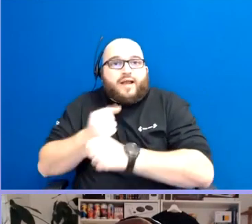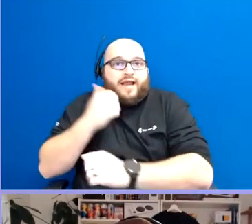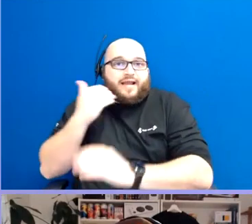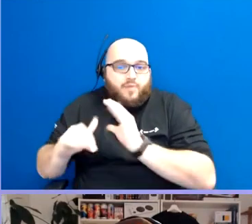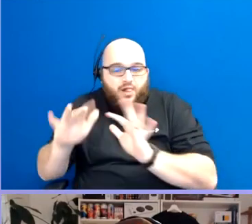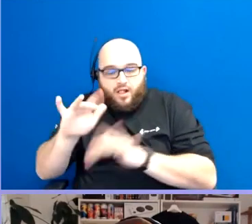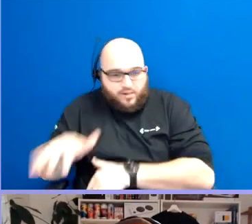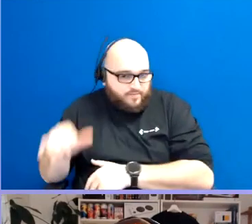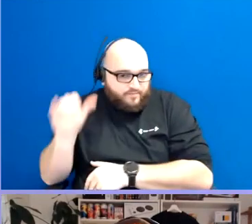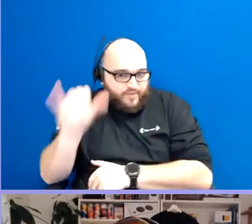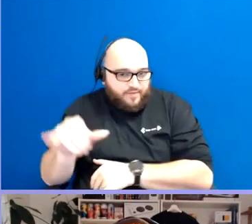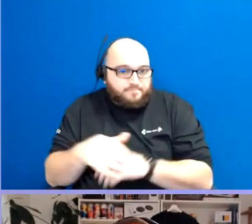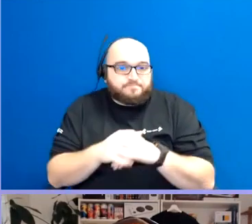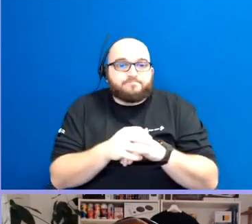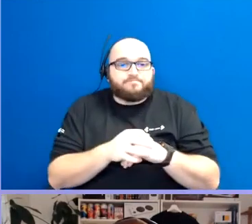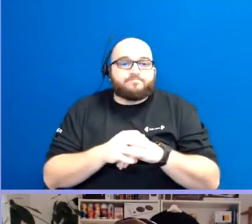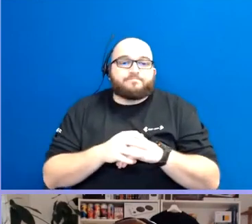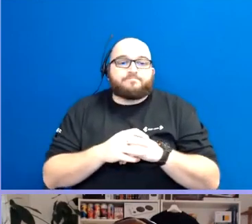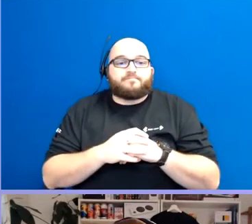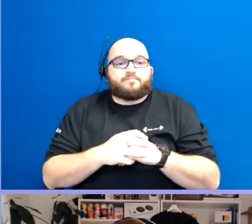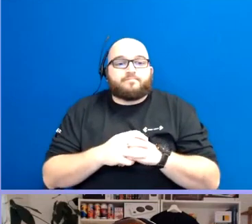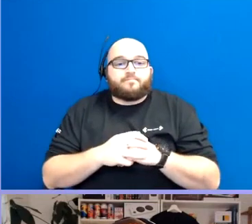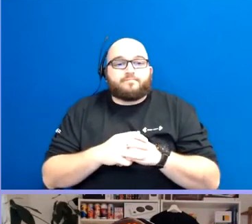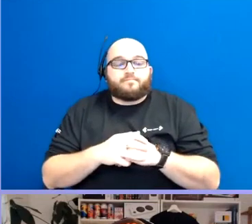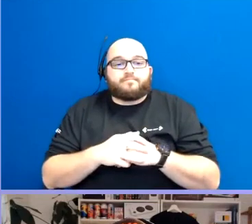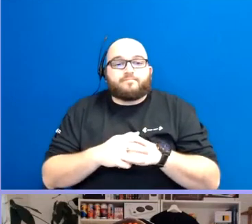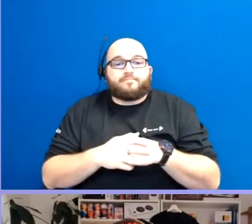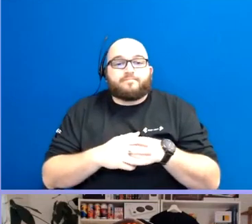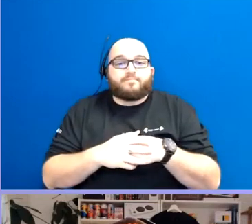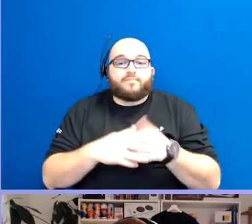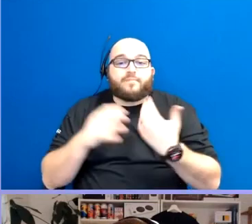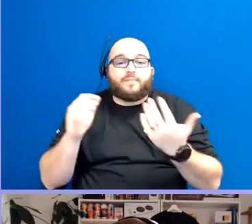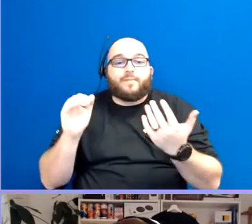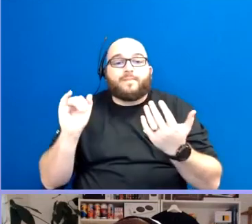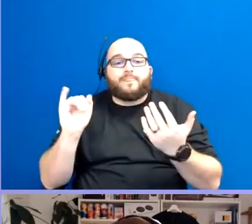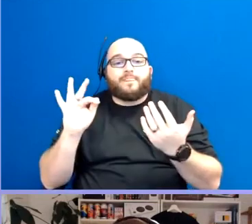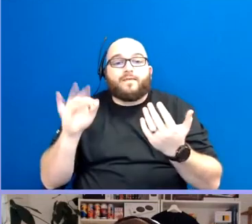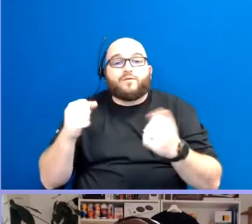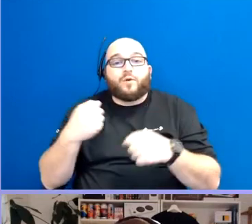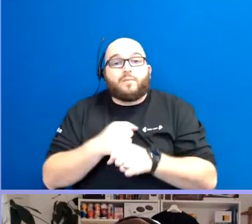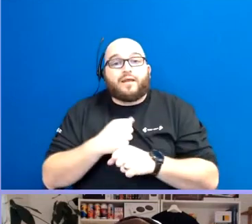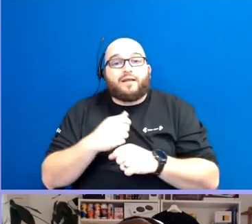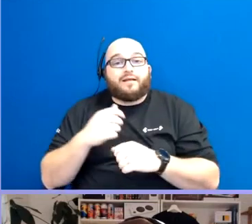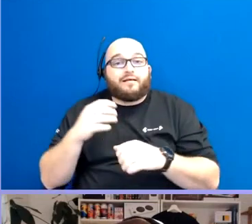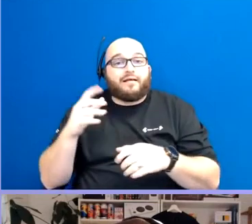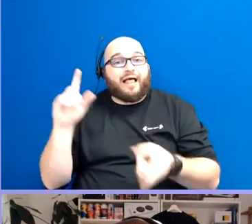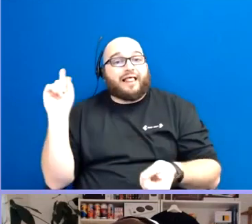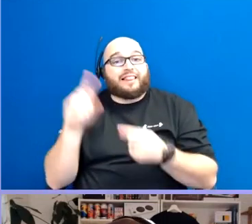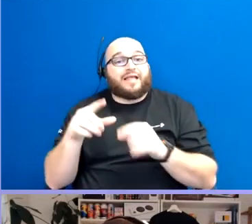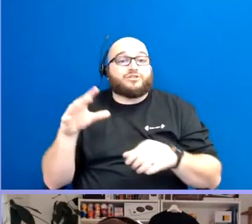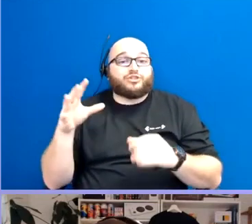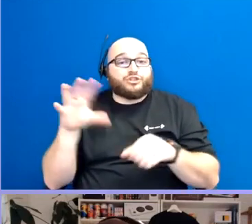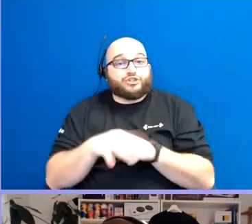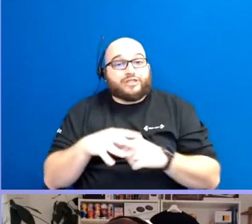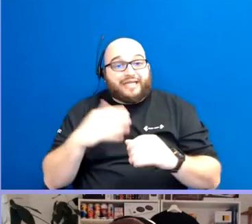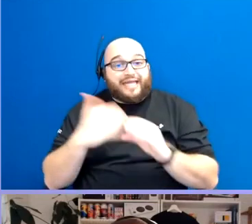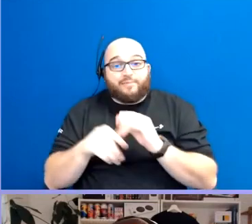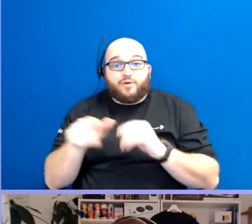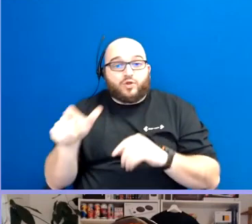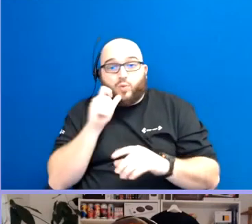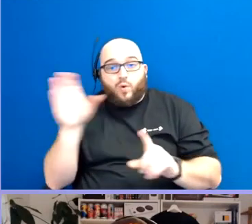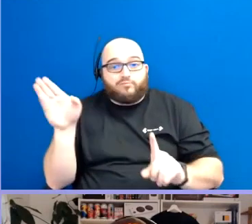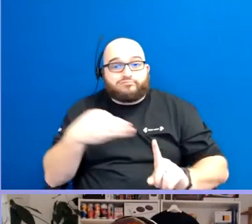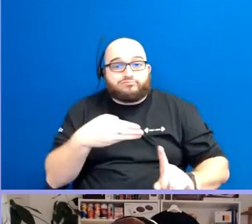and so on. And if you make less shitty emails, you don't get into the spam folder. If